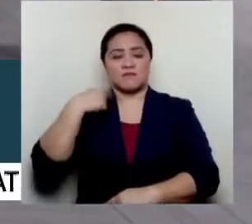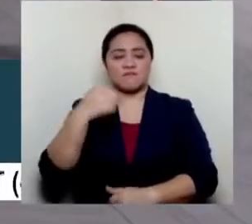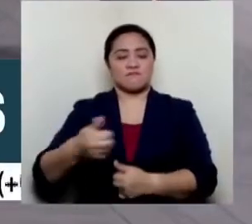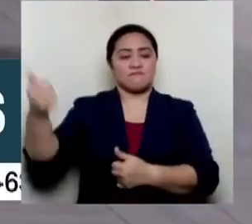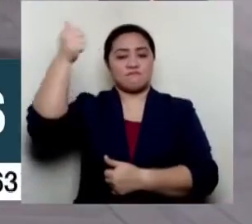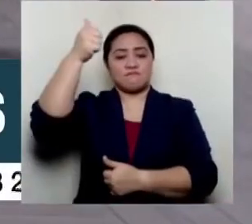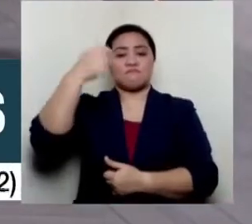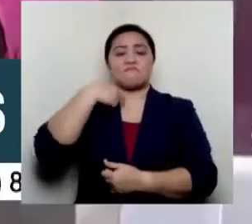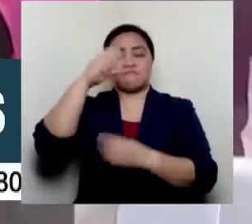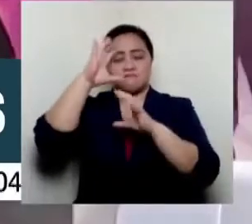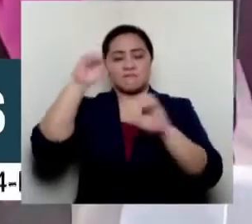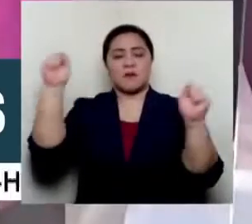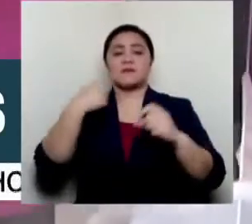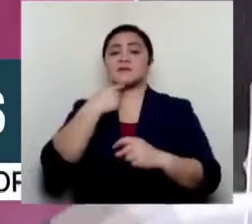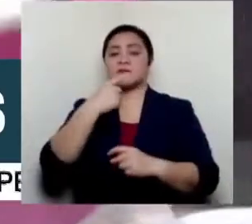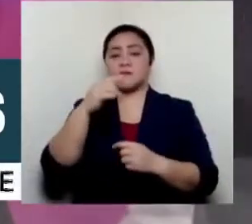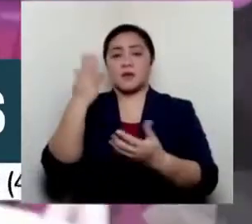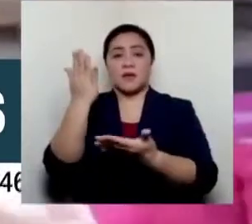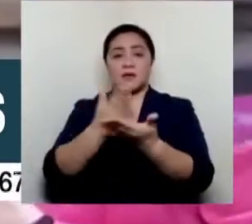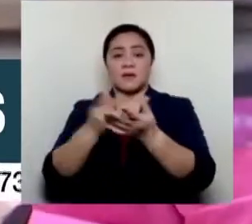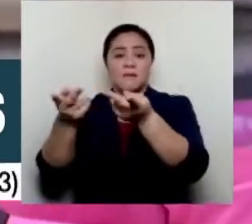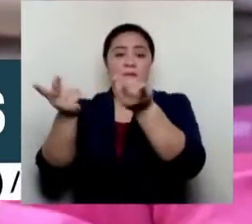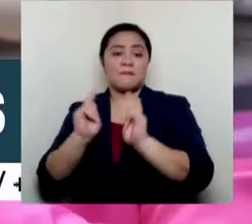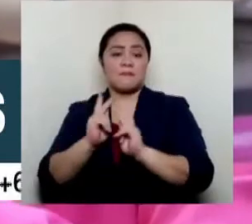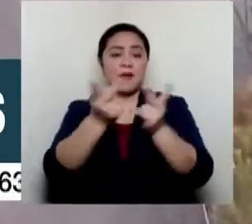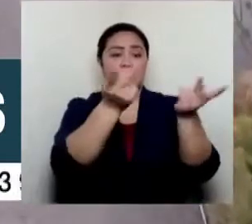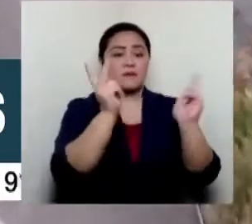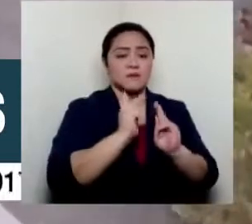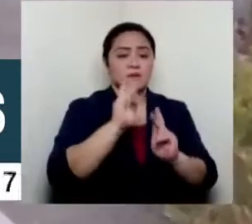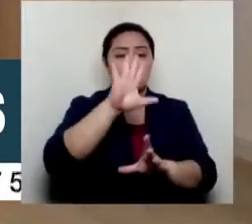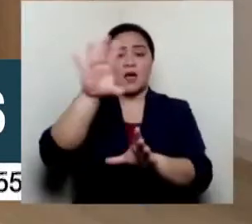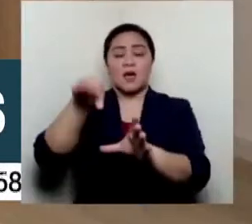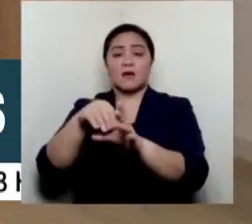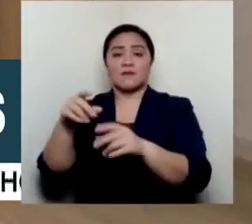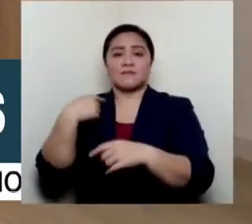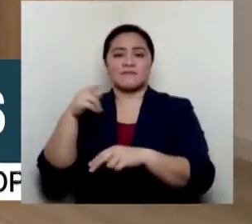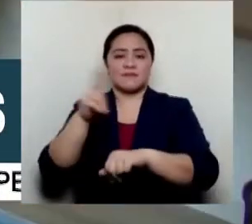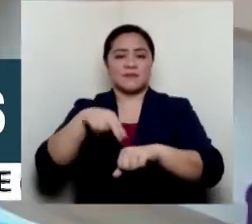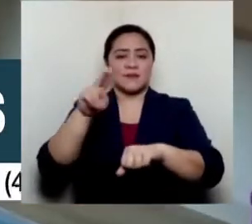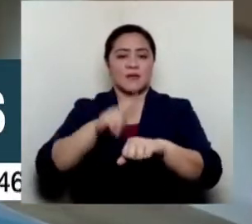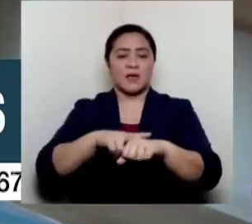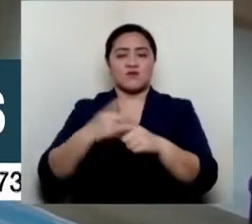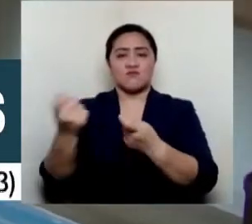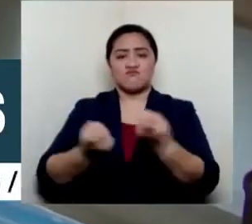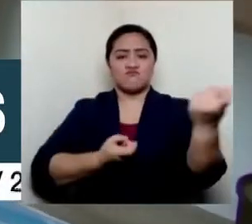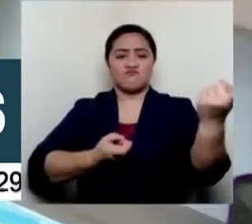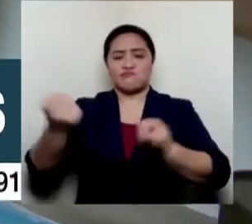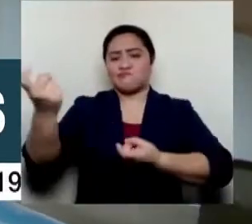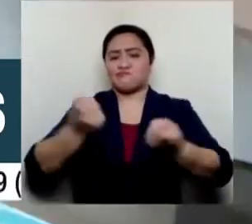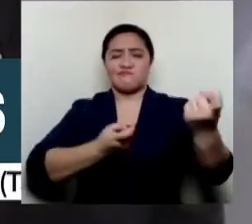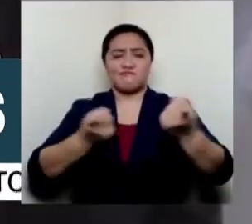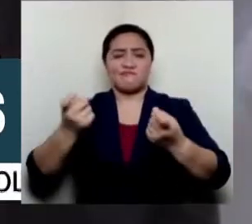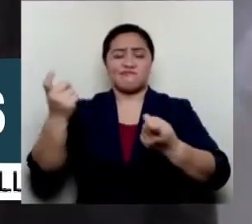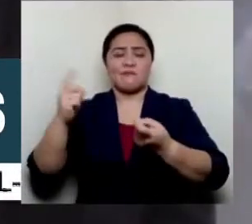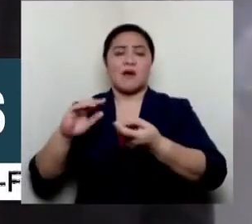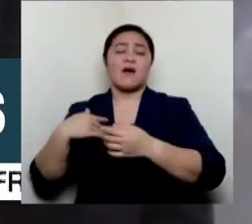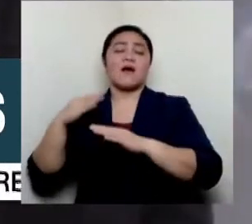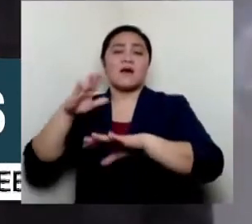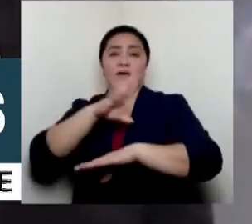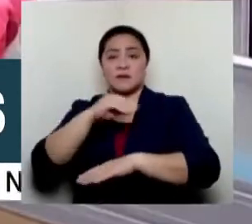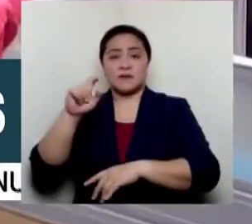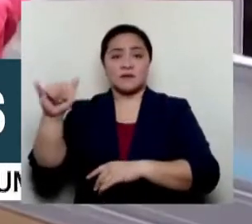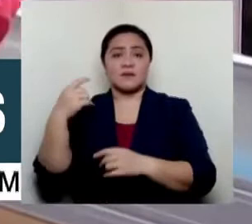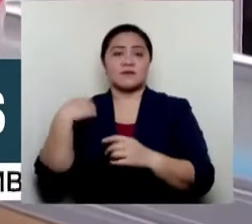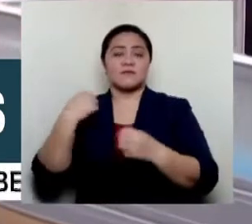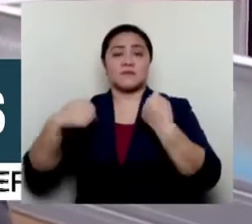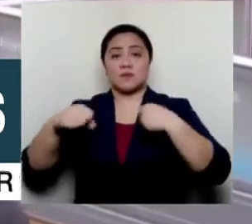Jinping inspected some of the facilities Tuesday, including the National Speed Skating Oval, the Athletes' Village, and the Command Center.